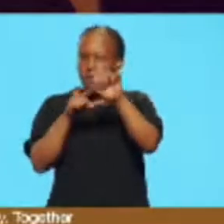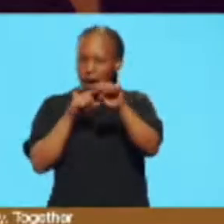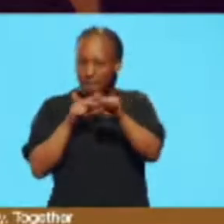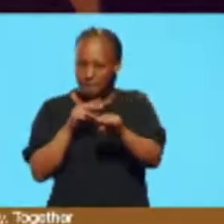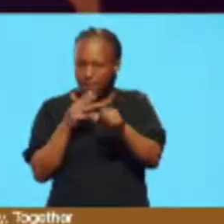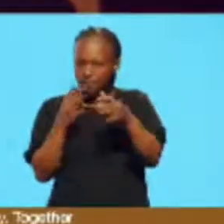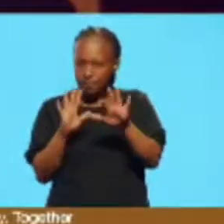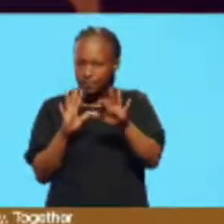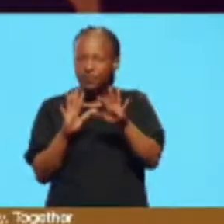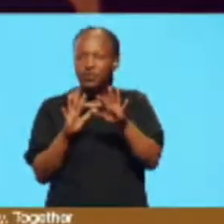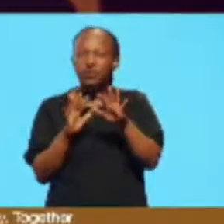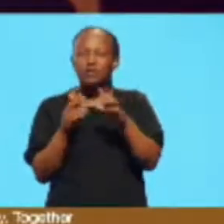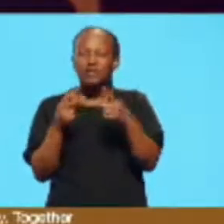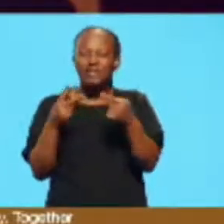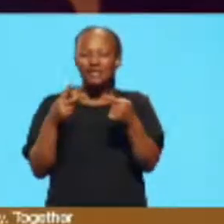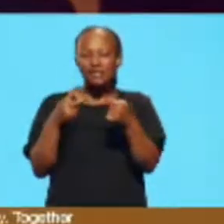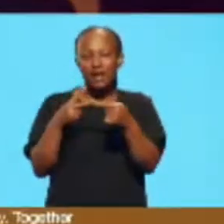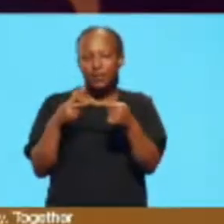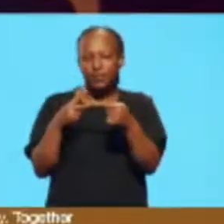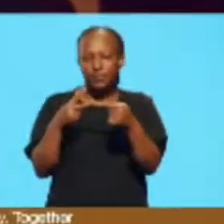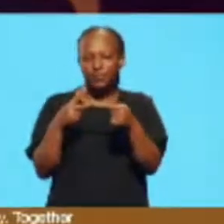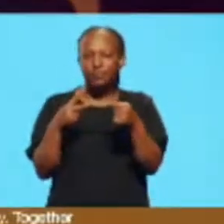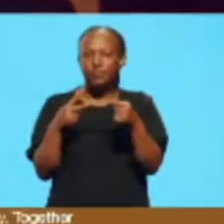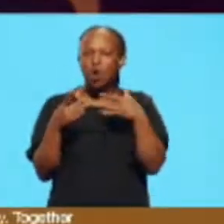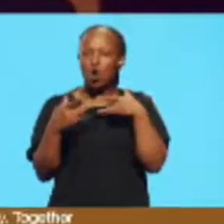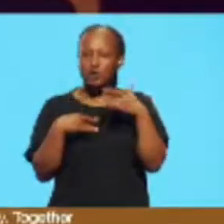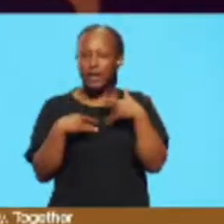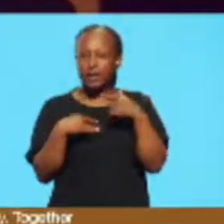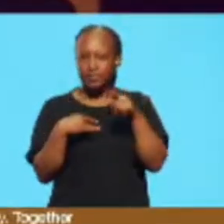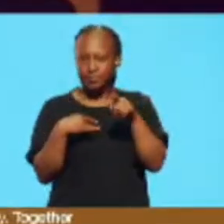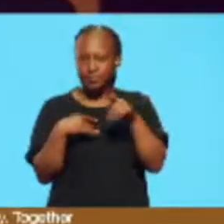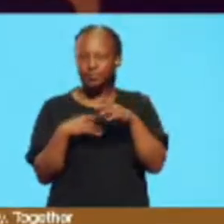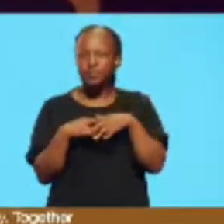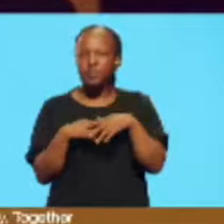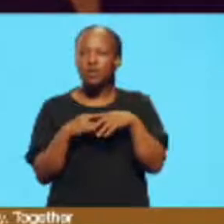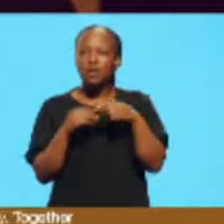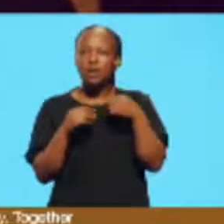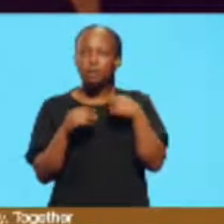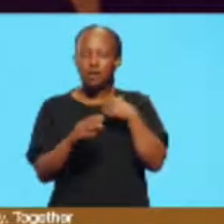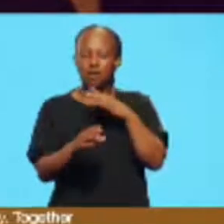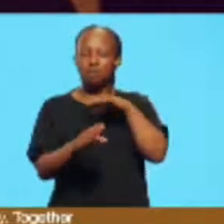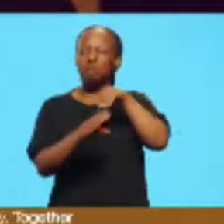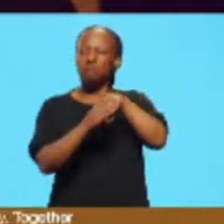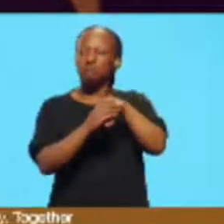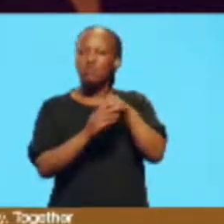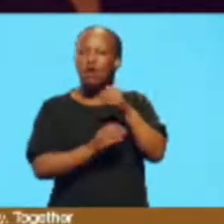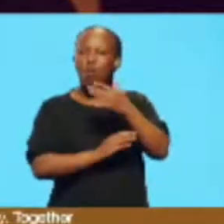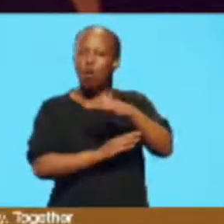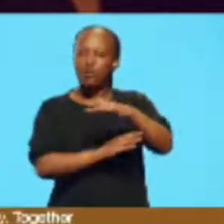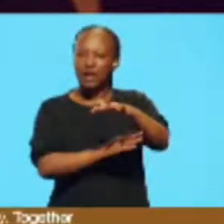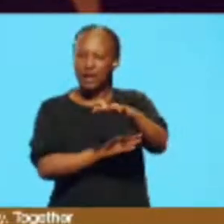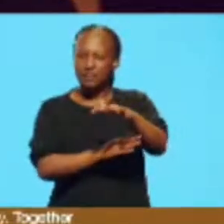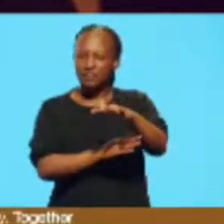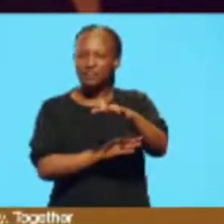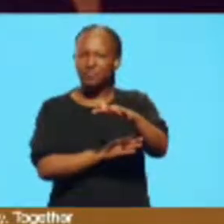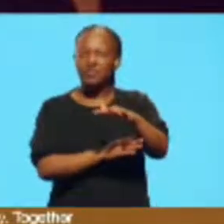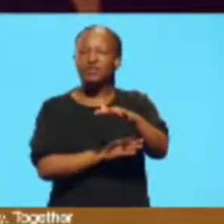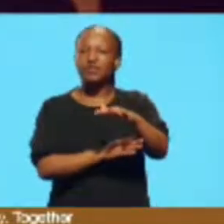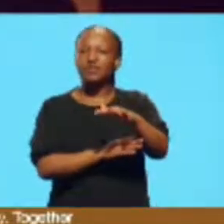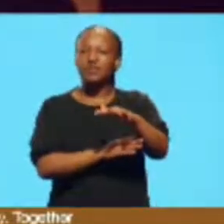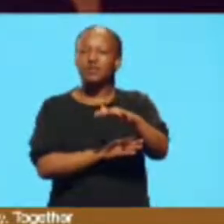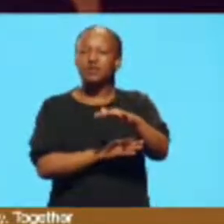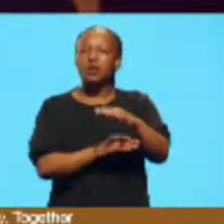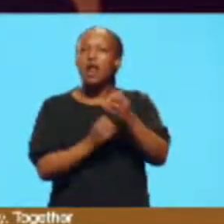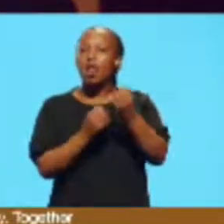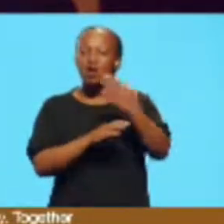of concern is that, as I'm saying, I'm coming from the water sector in particular. We share a lot of boundaries and so